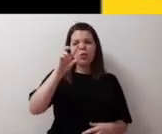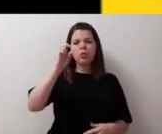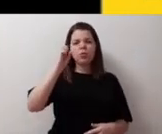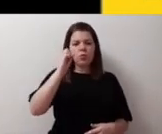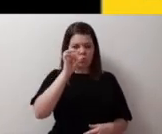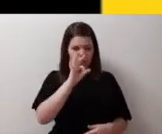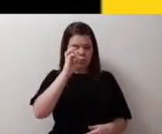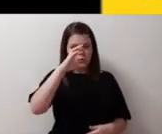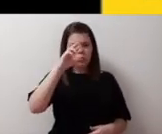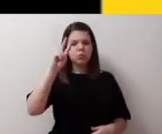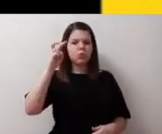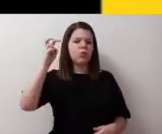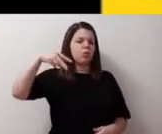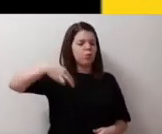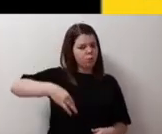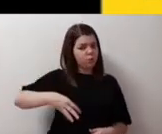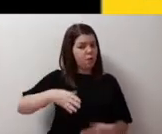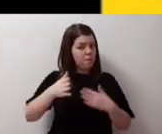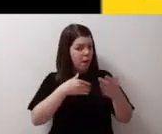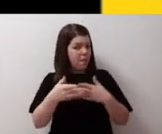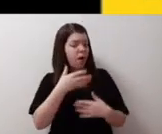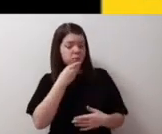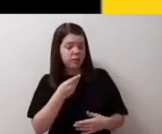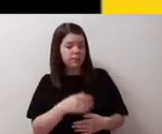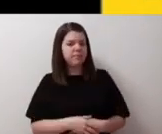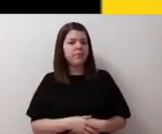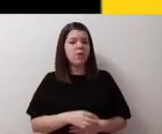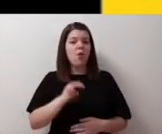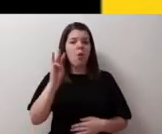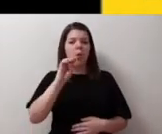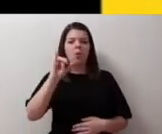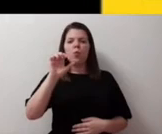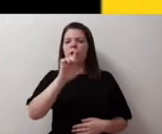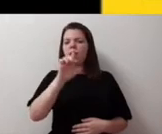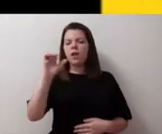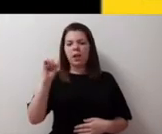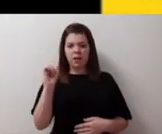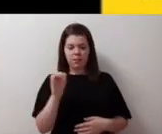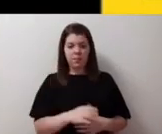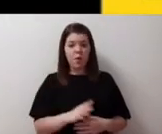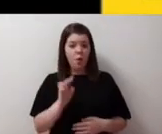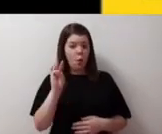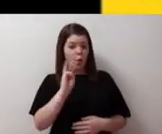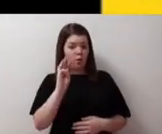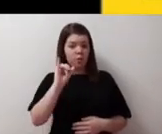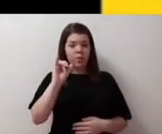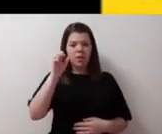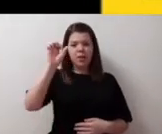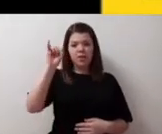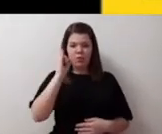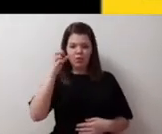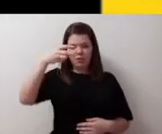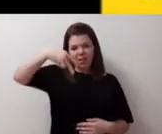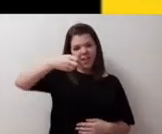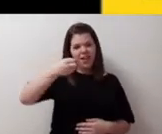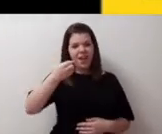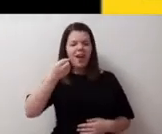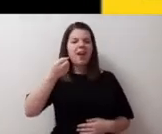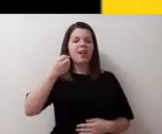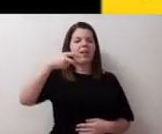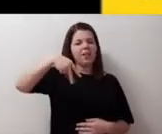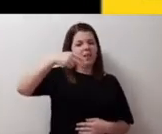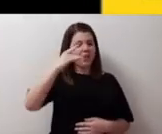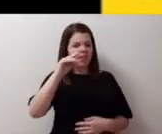Wigner is its author and he has been charged of definition the rule of the games of